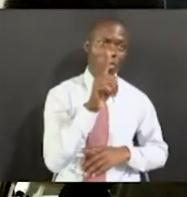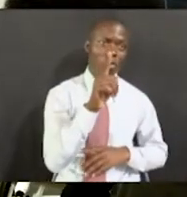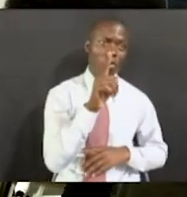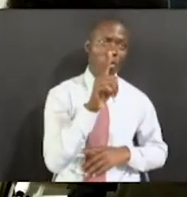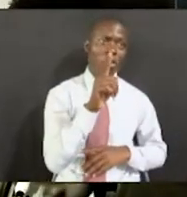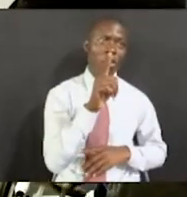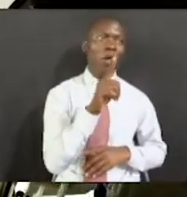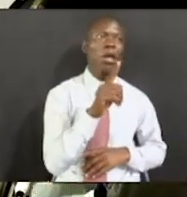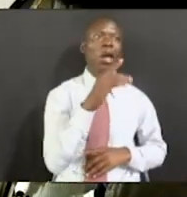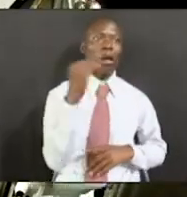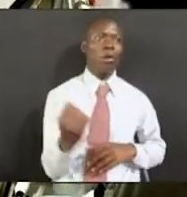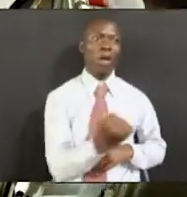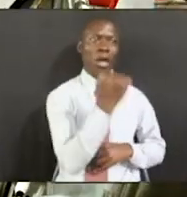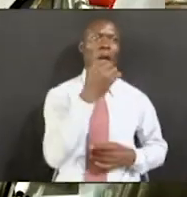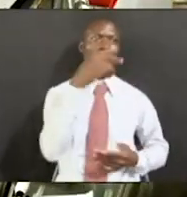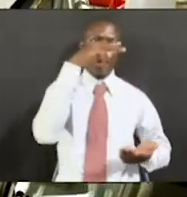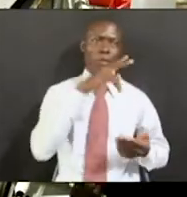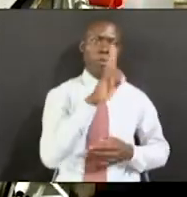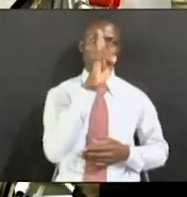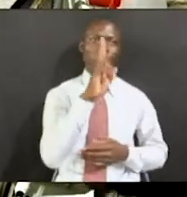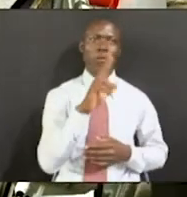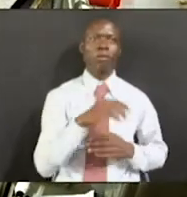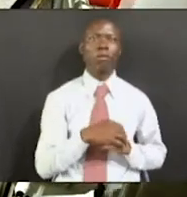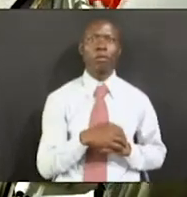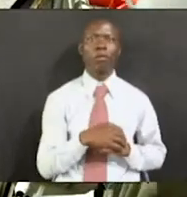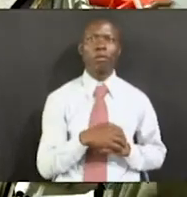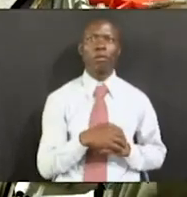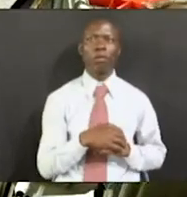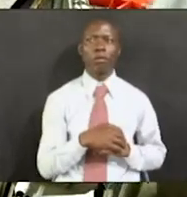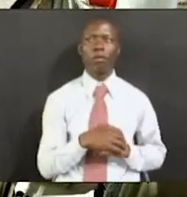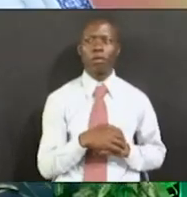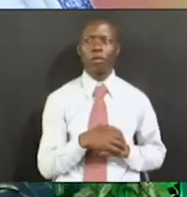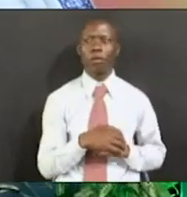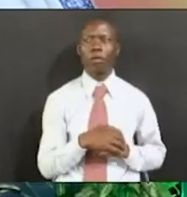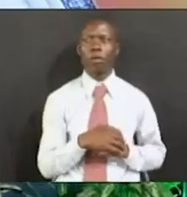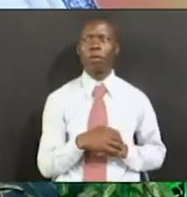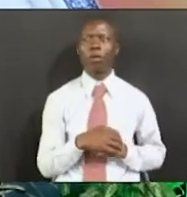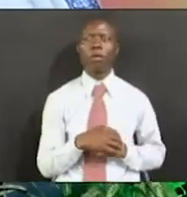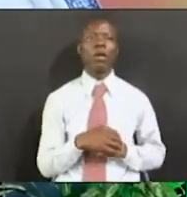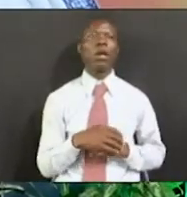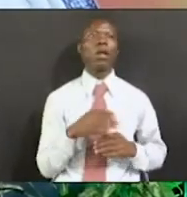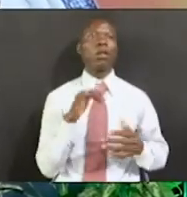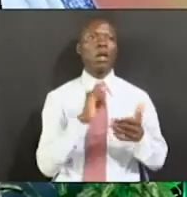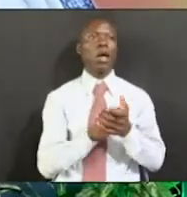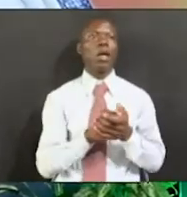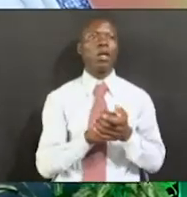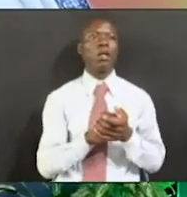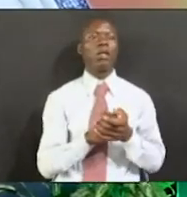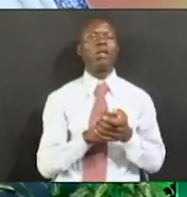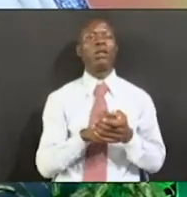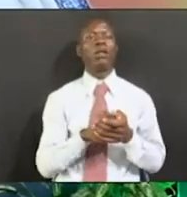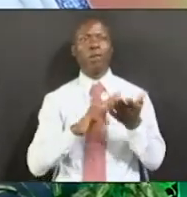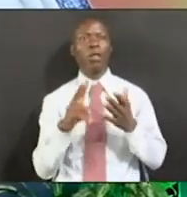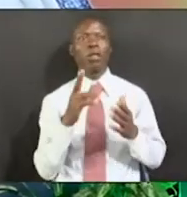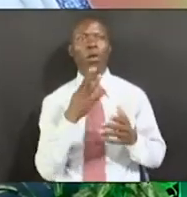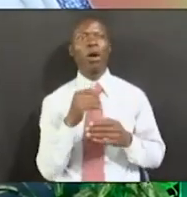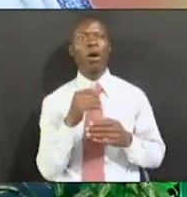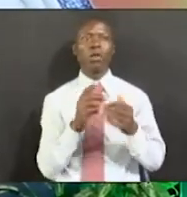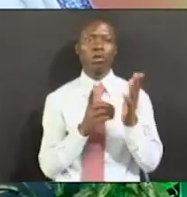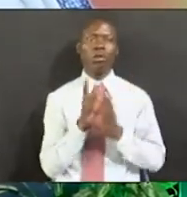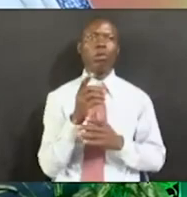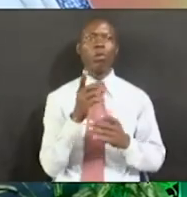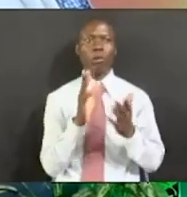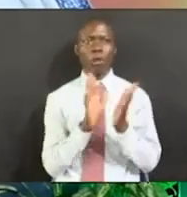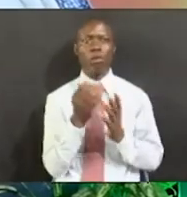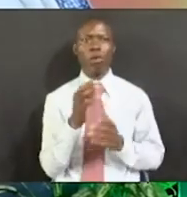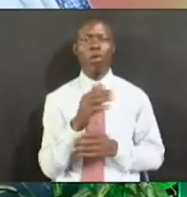Awake him up. And that is a thought that I want to draw from the book of Judges, chapter